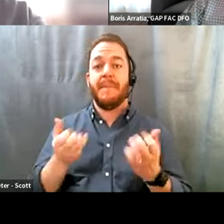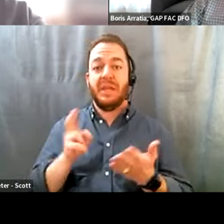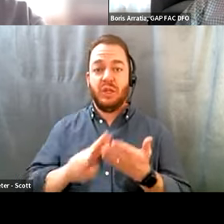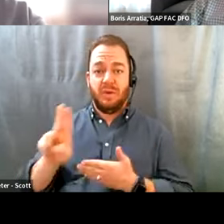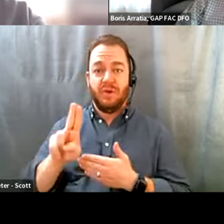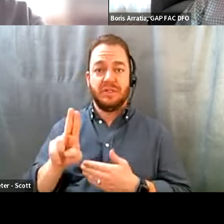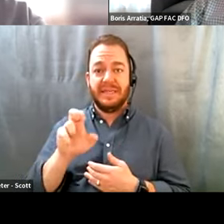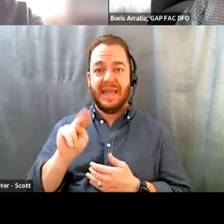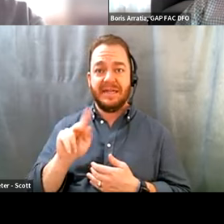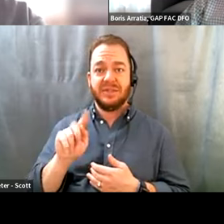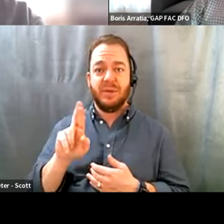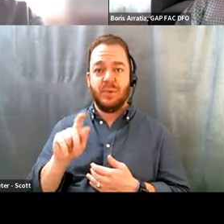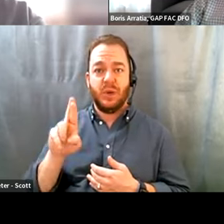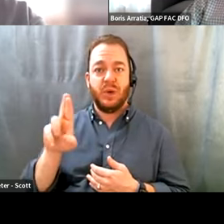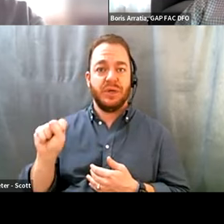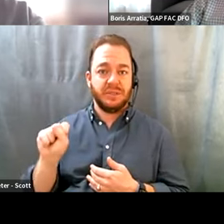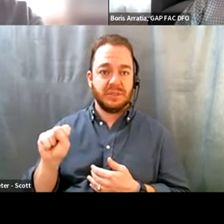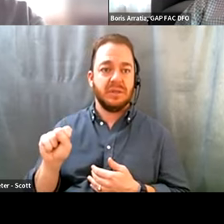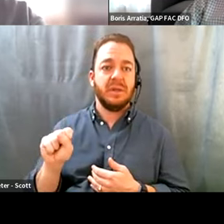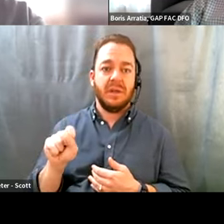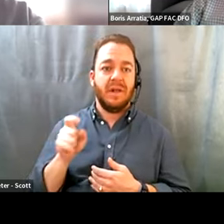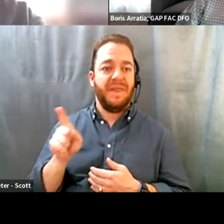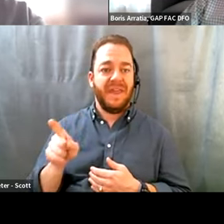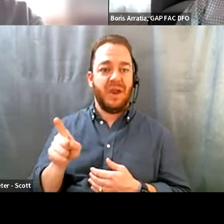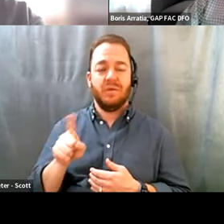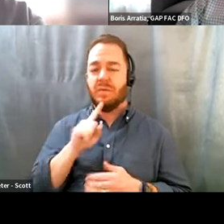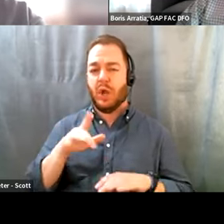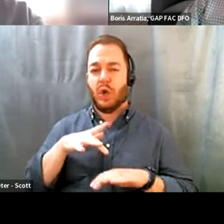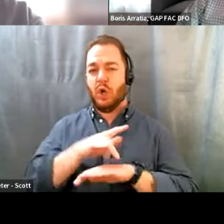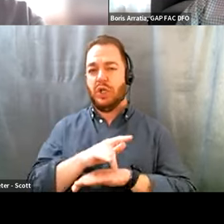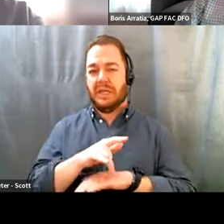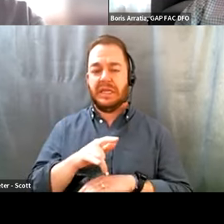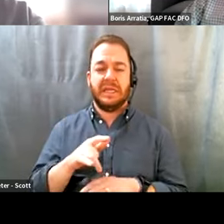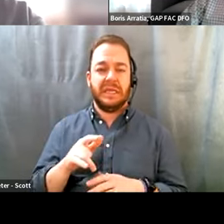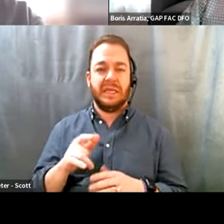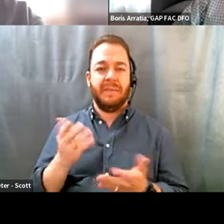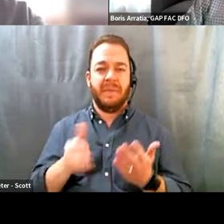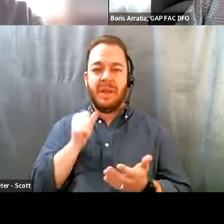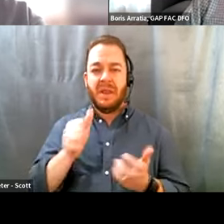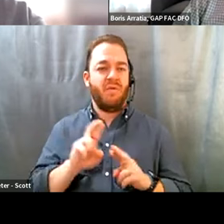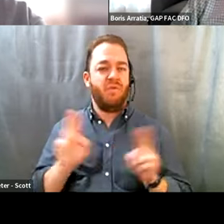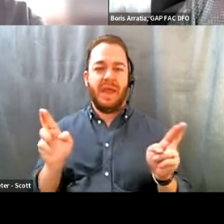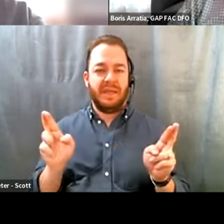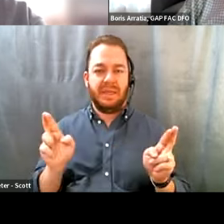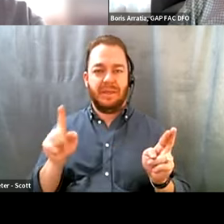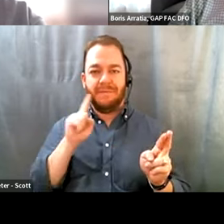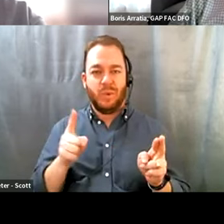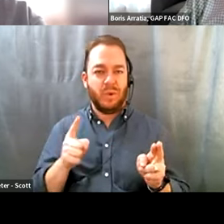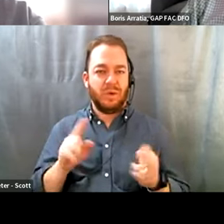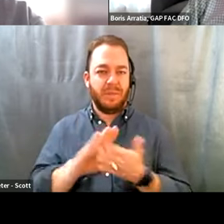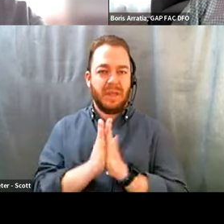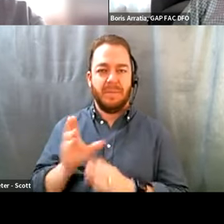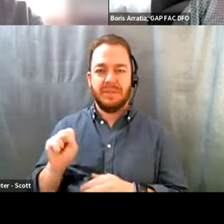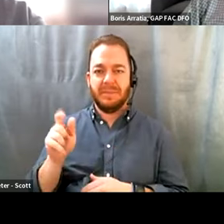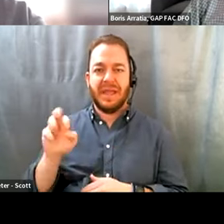entrepreneurs and companies coming out of there are quite early, I think, and they would not be quite ready yet to be a supplier, but maybe